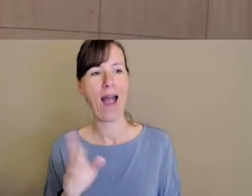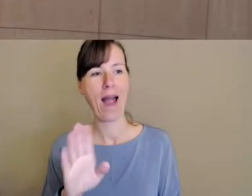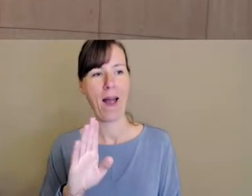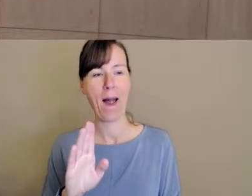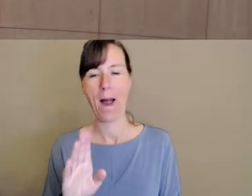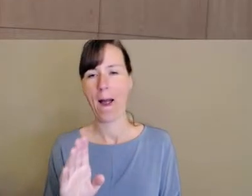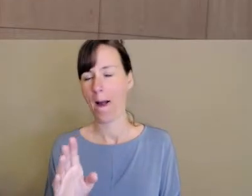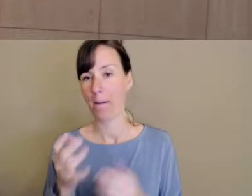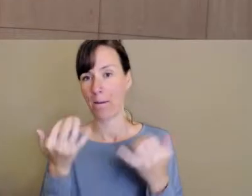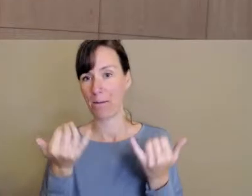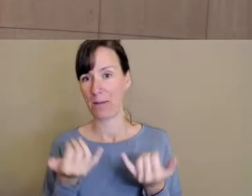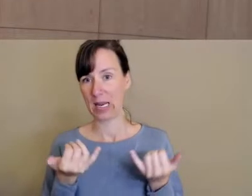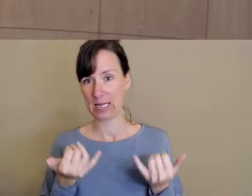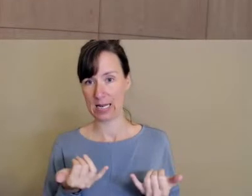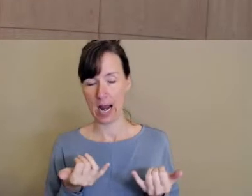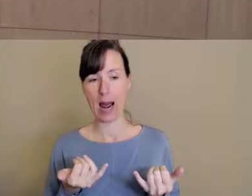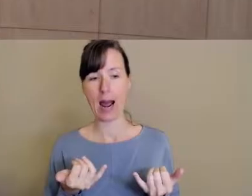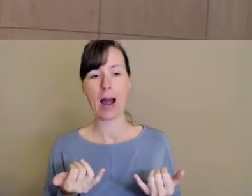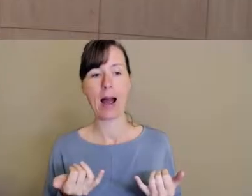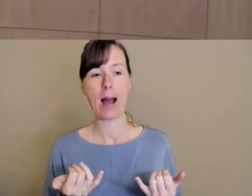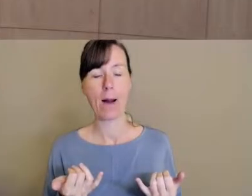Councilmember Wade has a